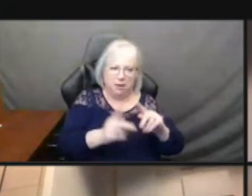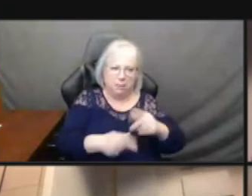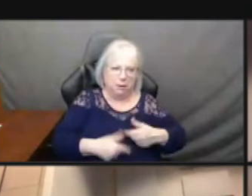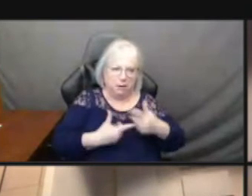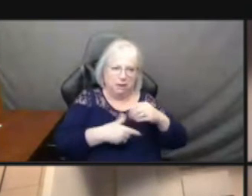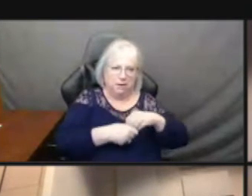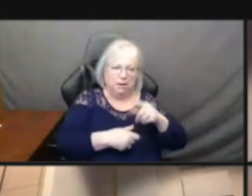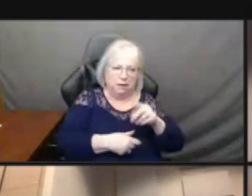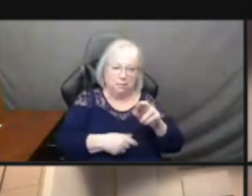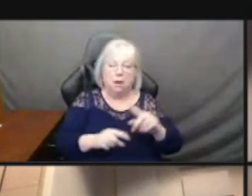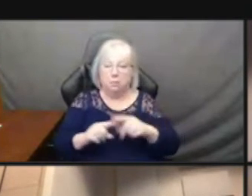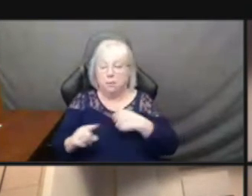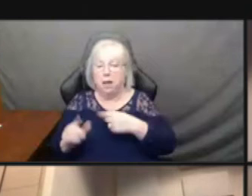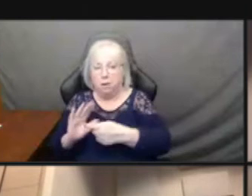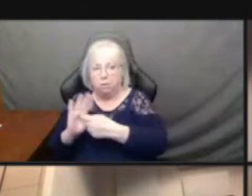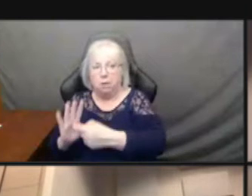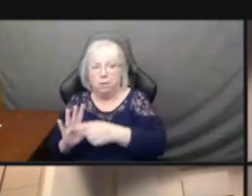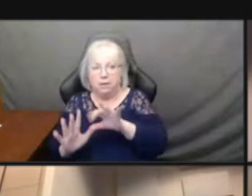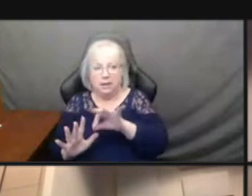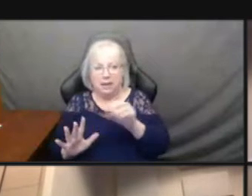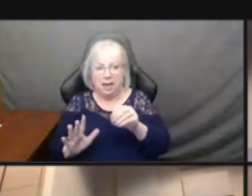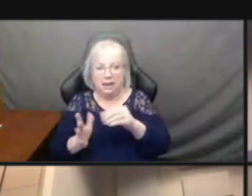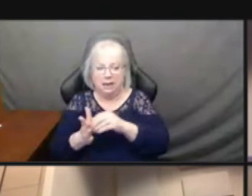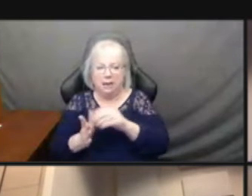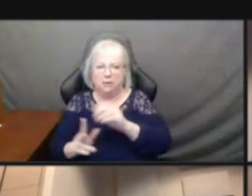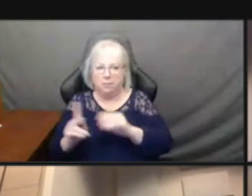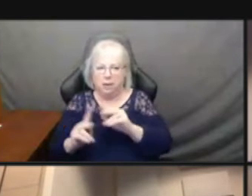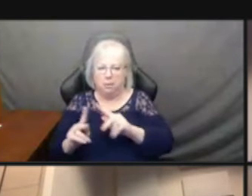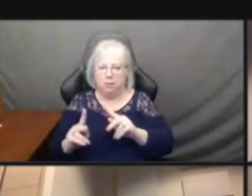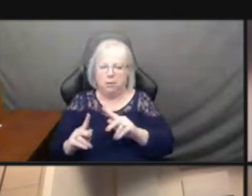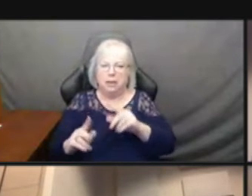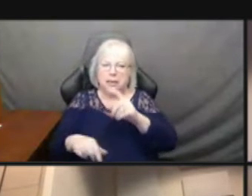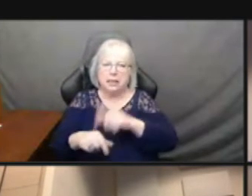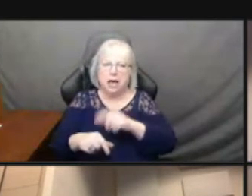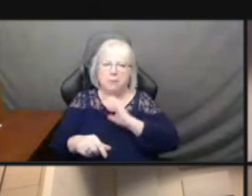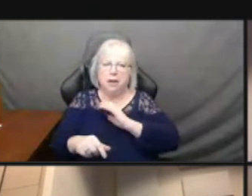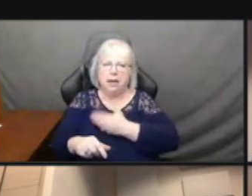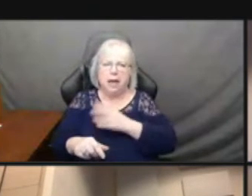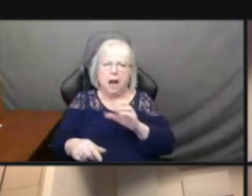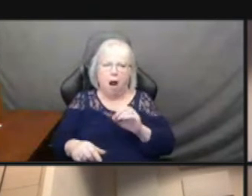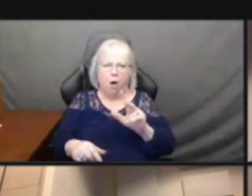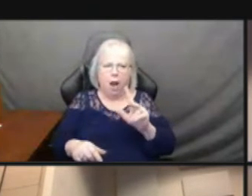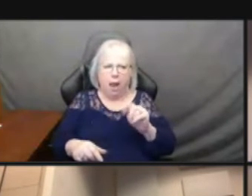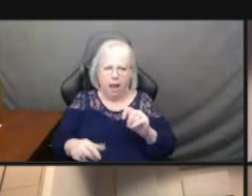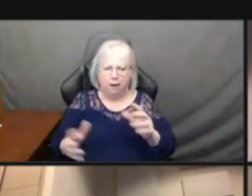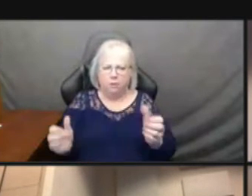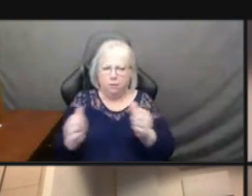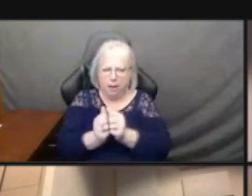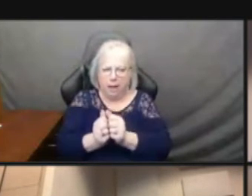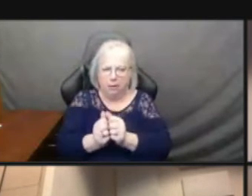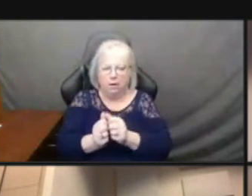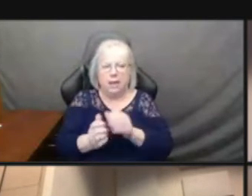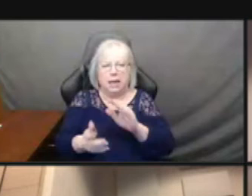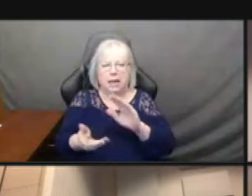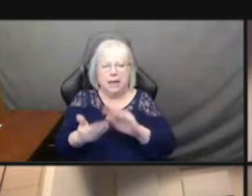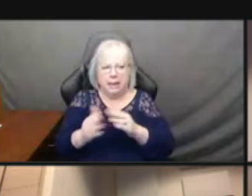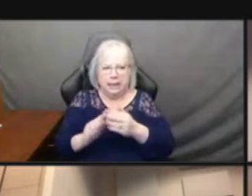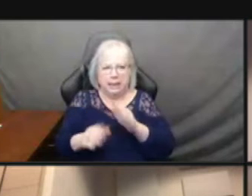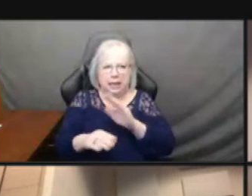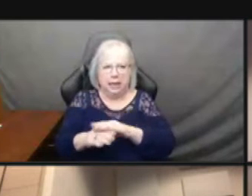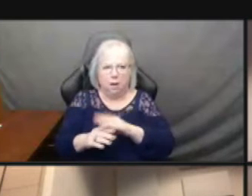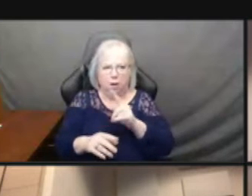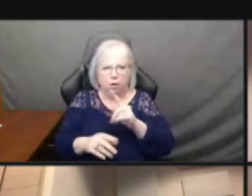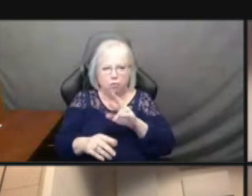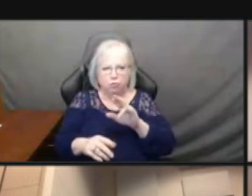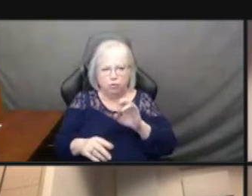folks. It is time to get our act together and get this city on track. And let's stop fighting against each other and